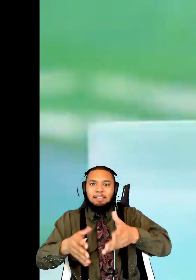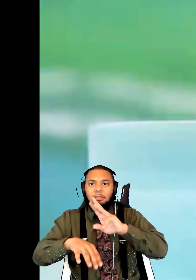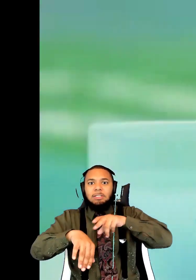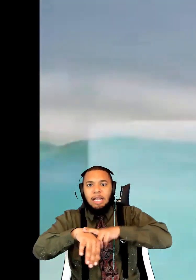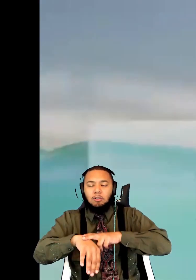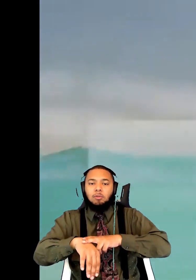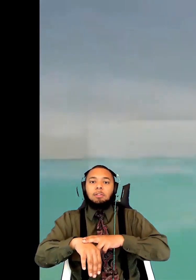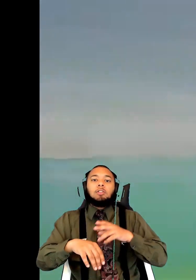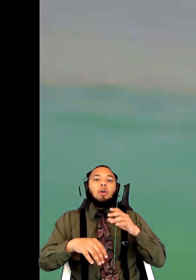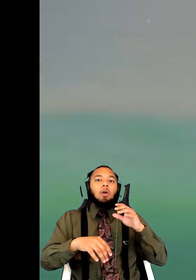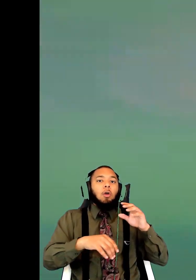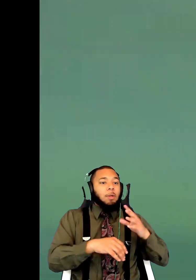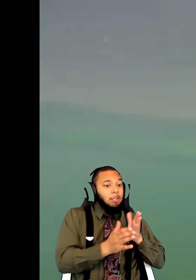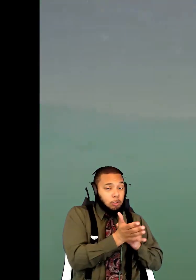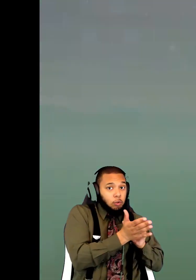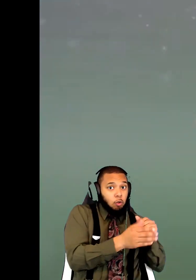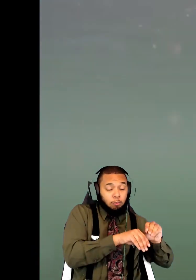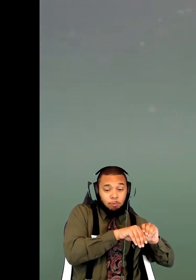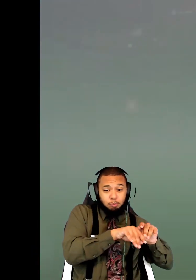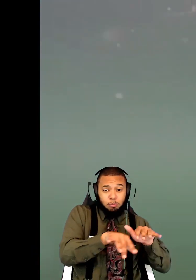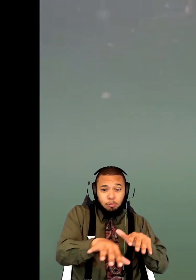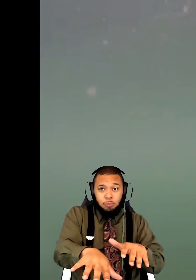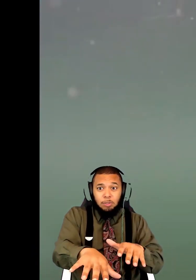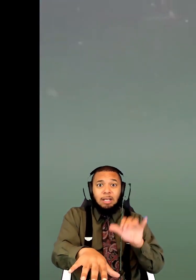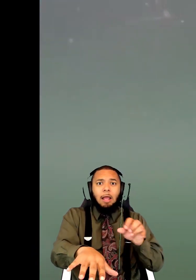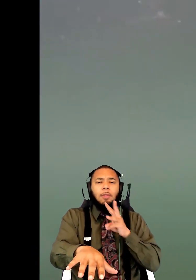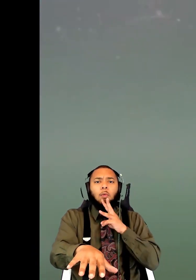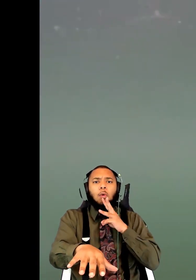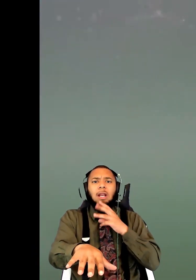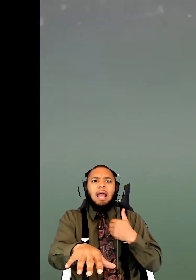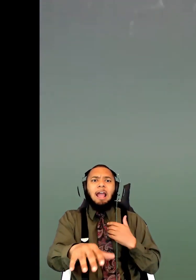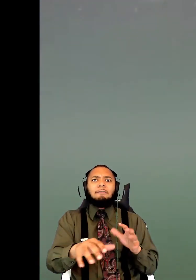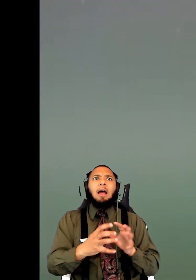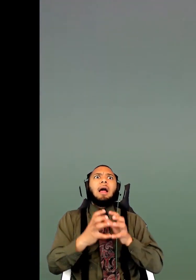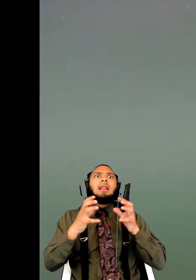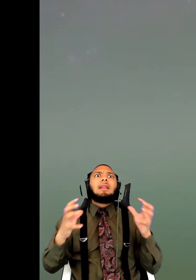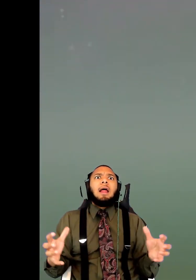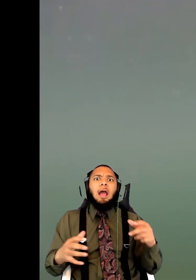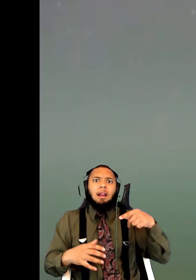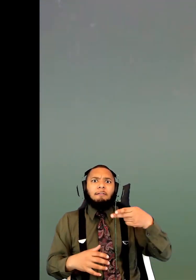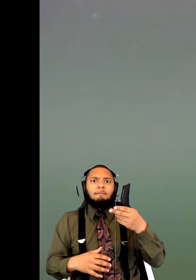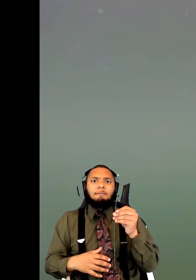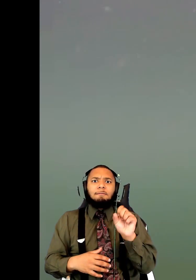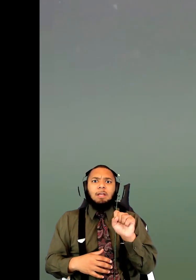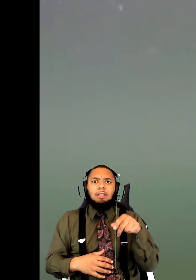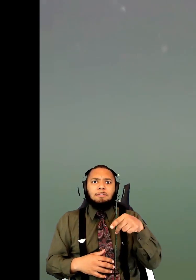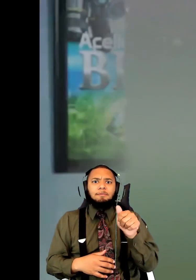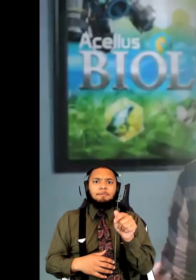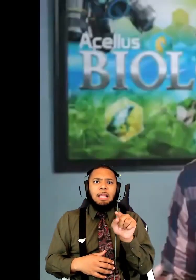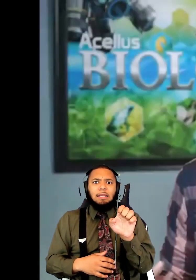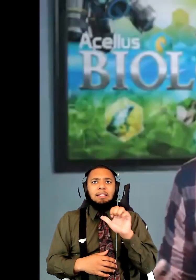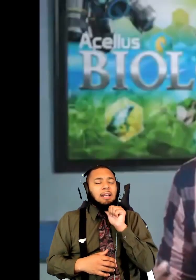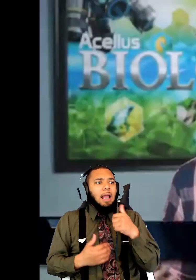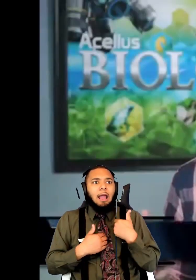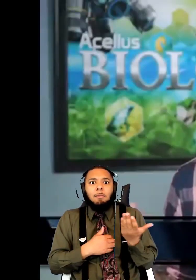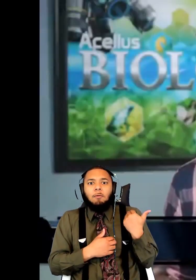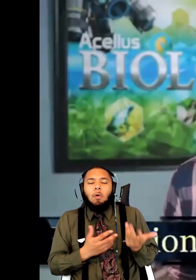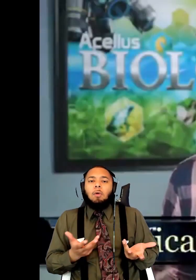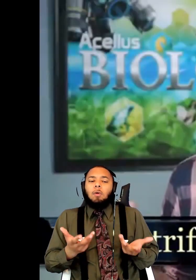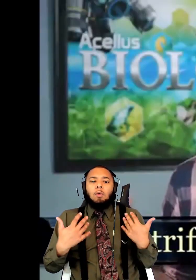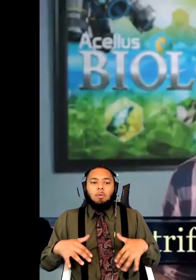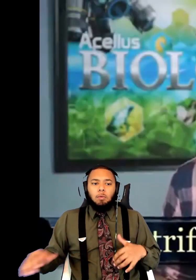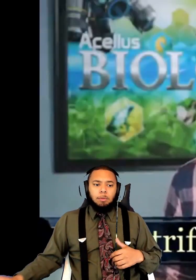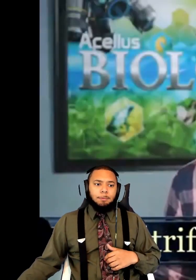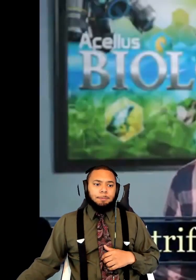are phosphate based, they now all of a sudden this water supply has a whole bunch of phosphorus that it didn't have before. And so you have this